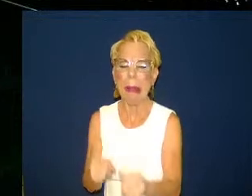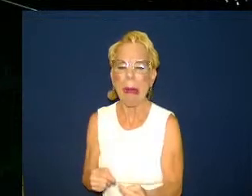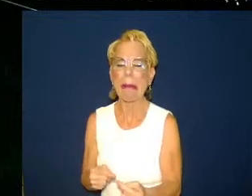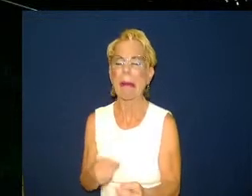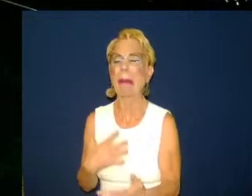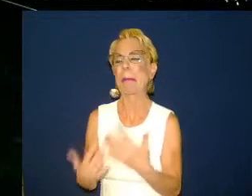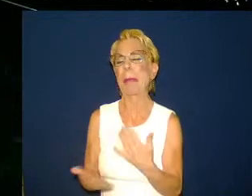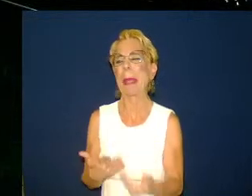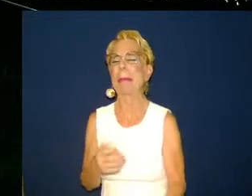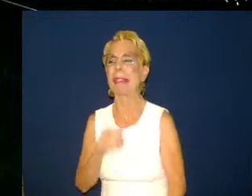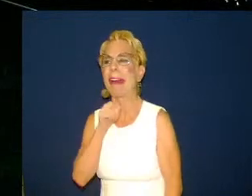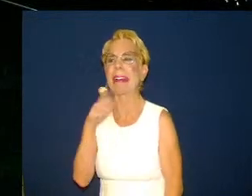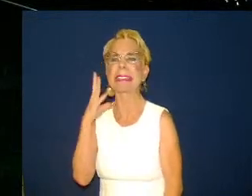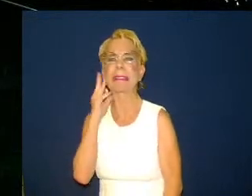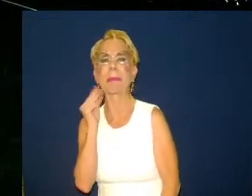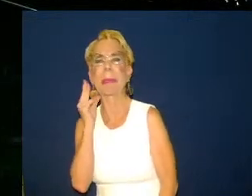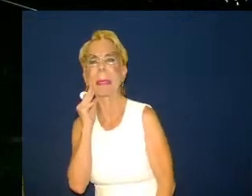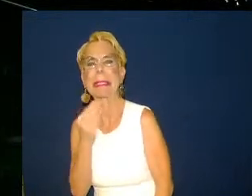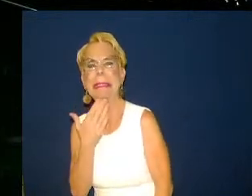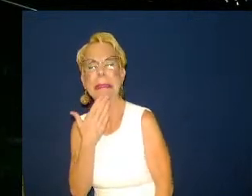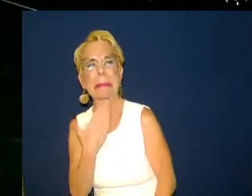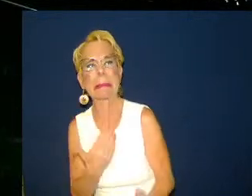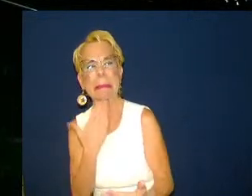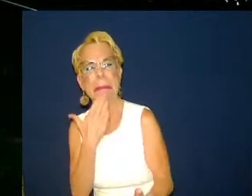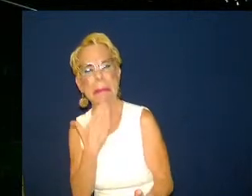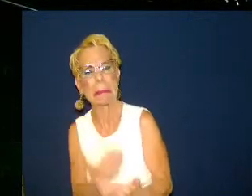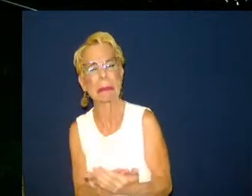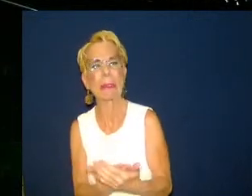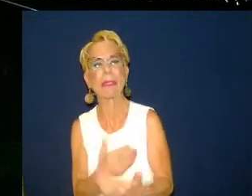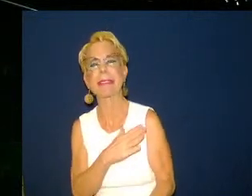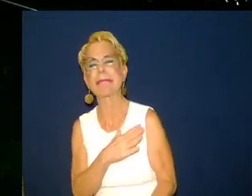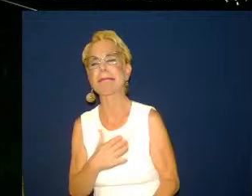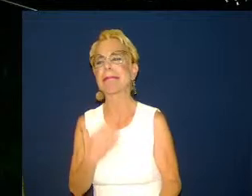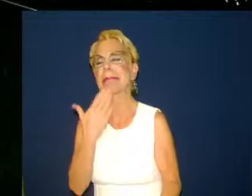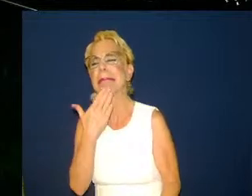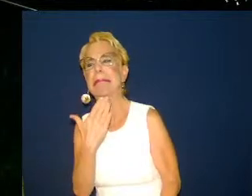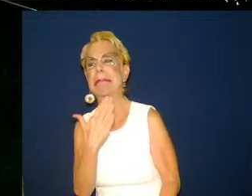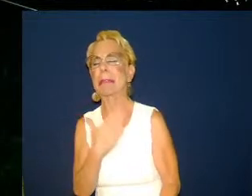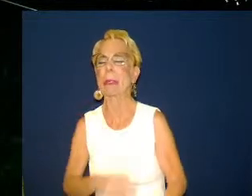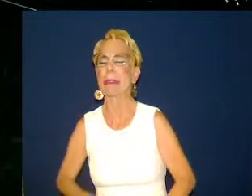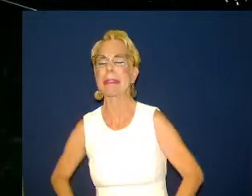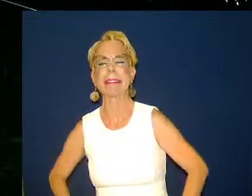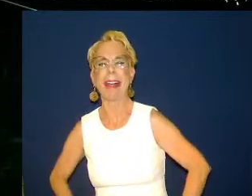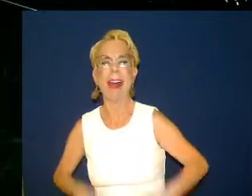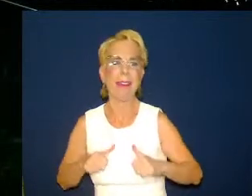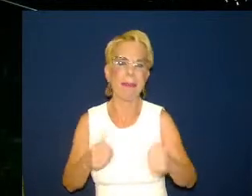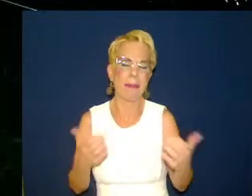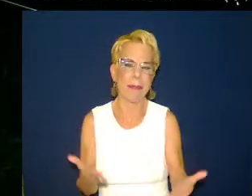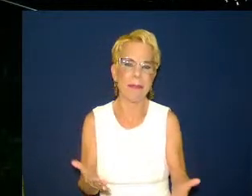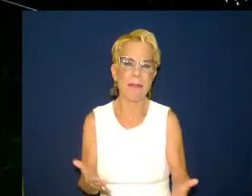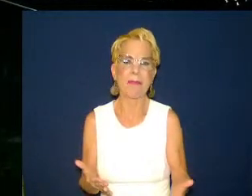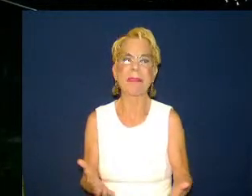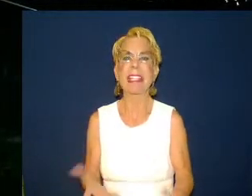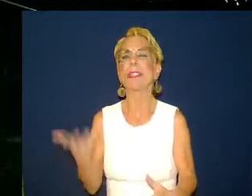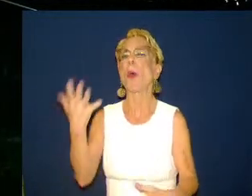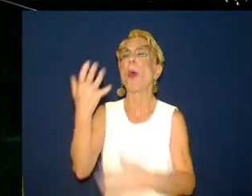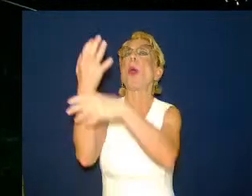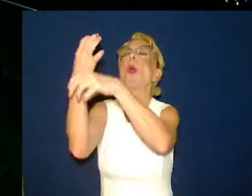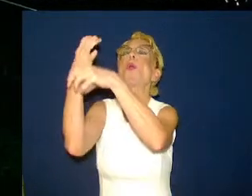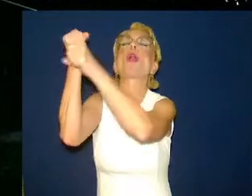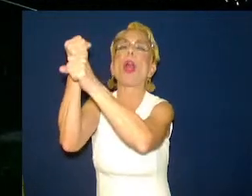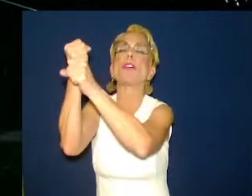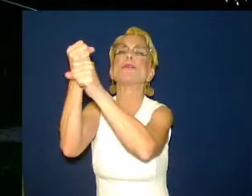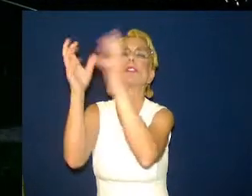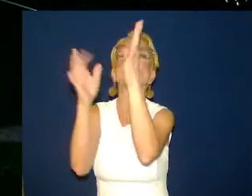church, we're called upon by Christ to persevere, to hold on to our faith, and continue moving forward with our